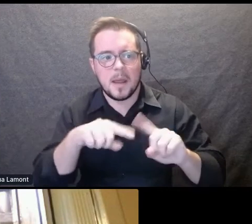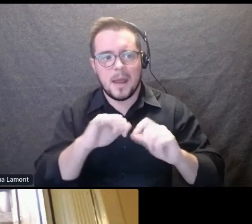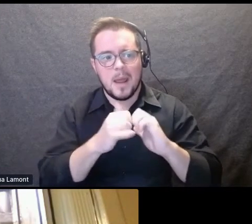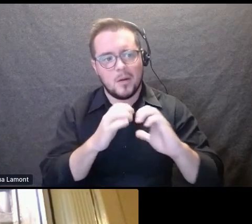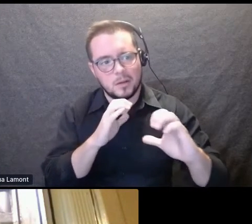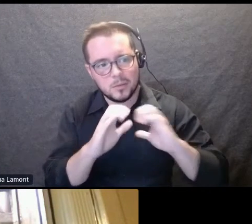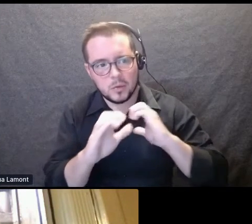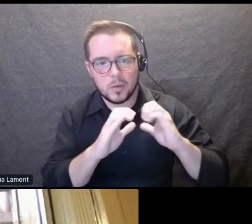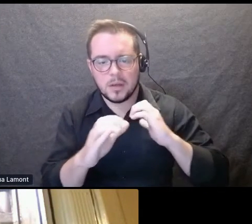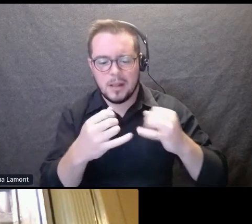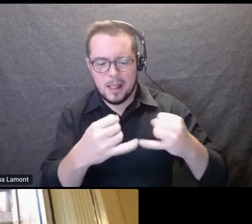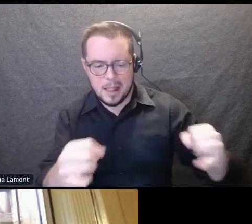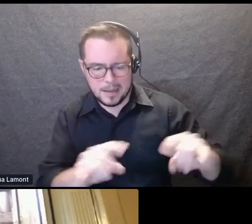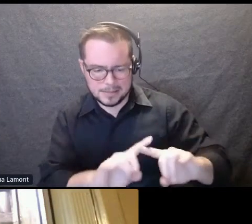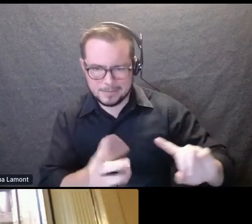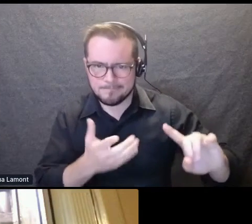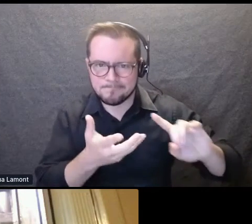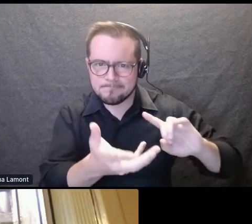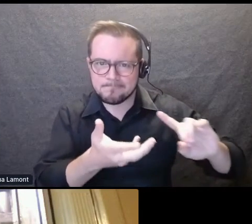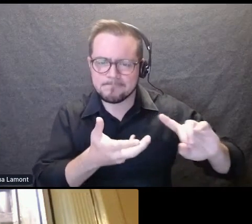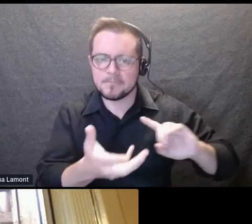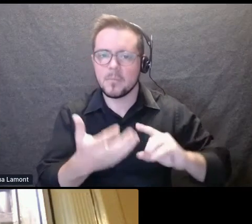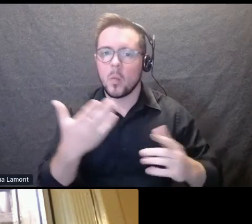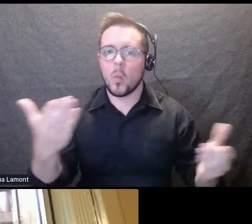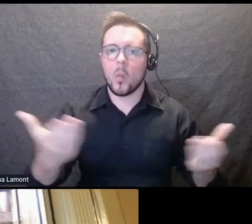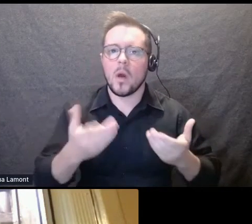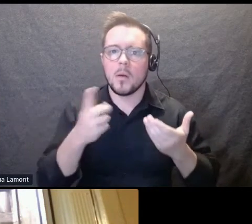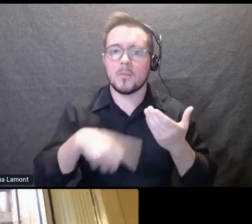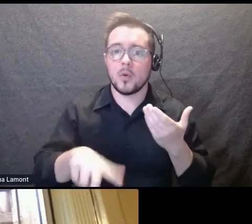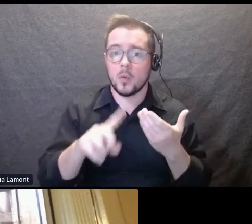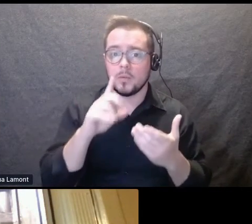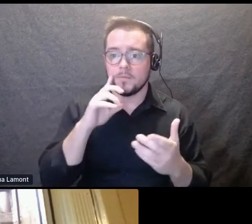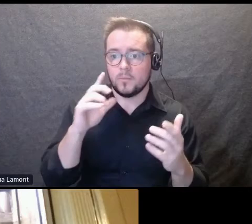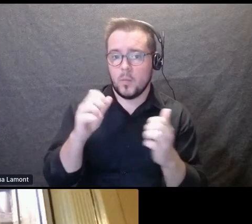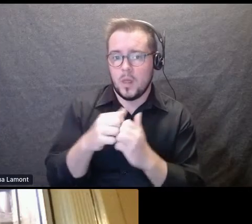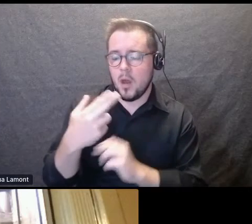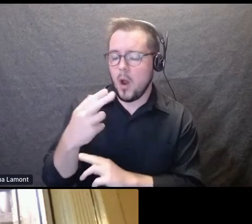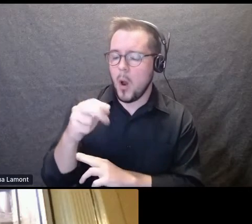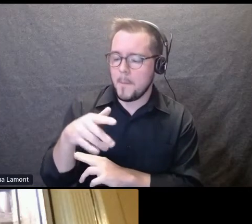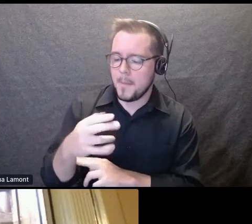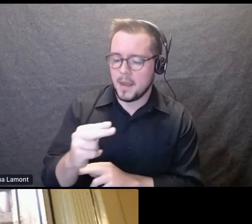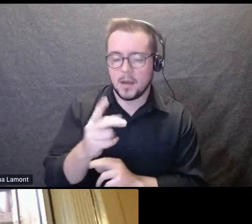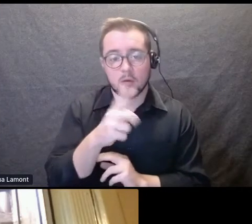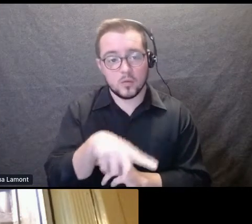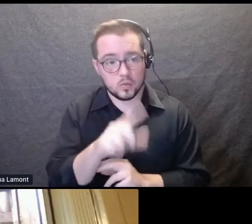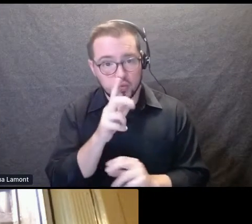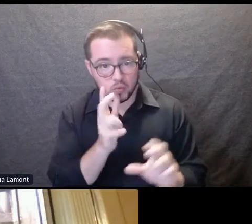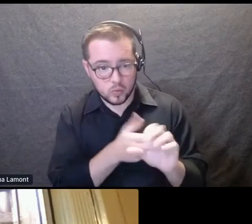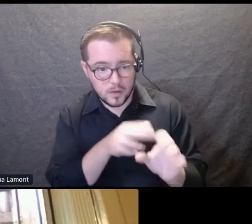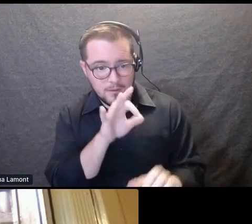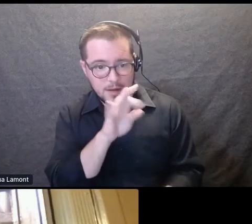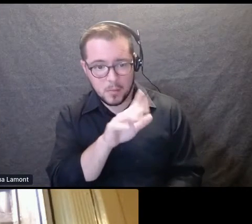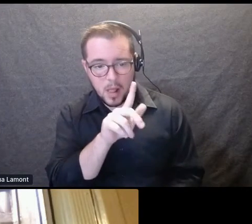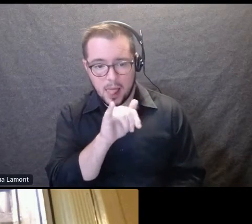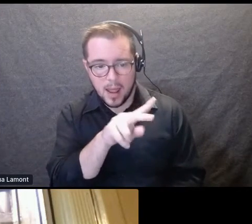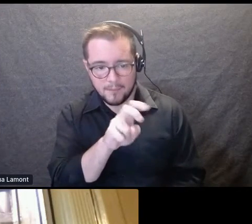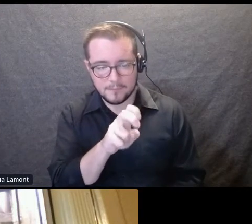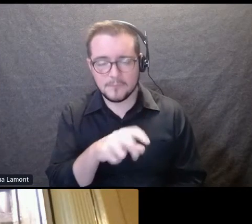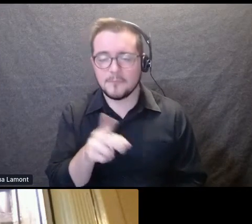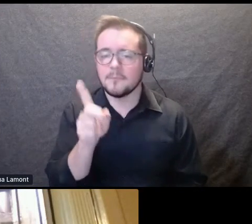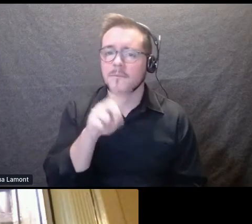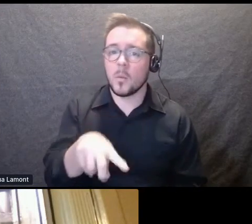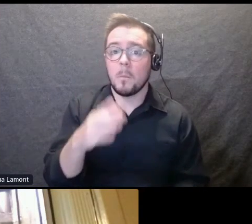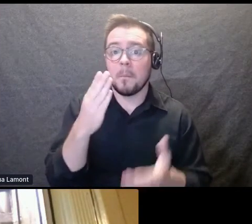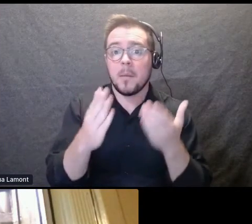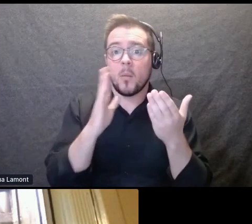lines of difference. Welcome to those who are on Hopin, those of us who are joining us on Facebook Live, those who might watch a